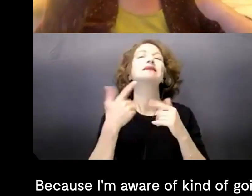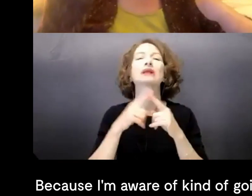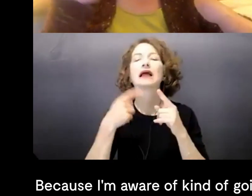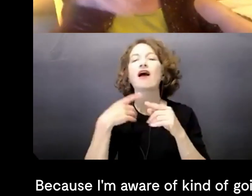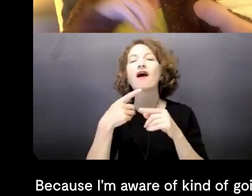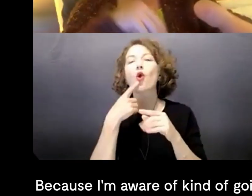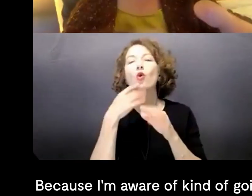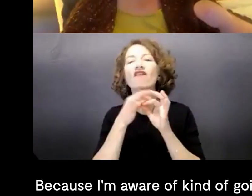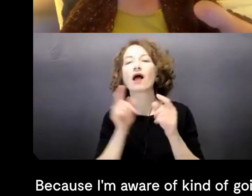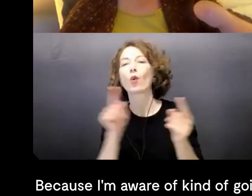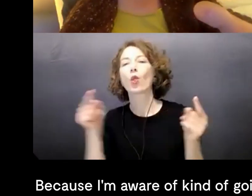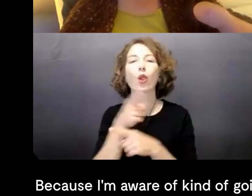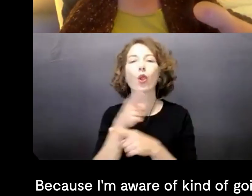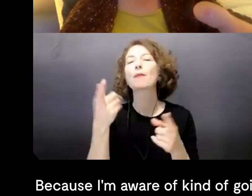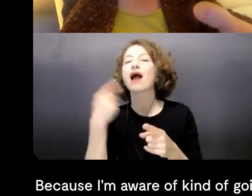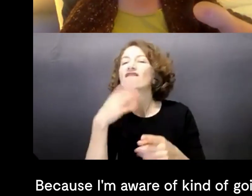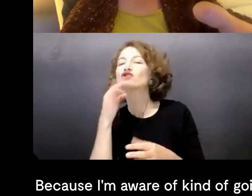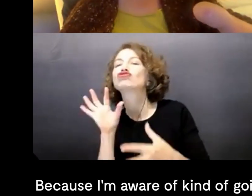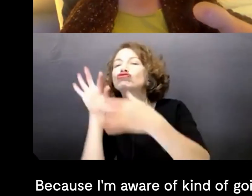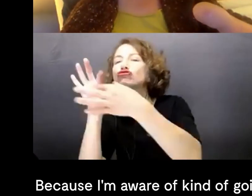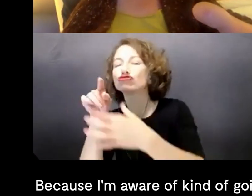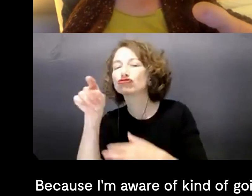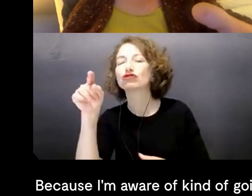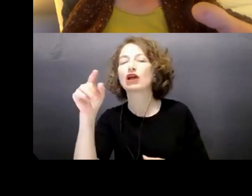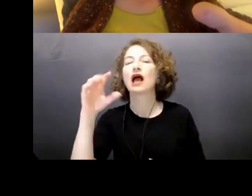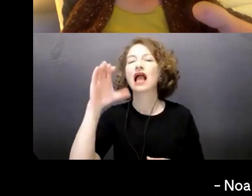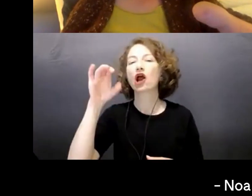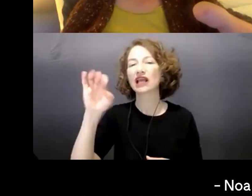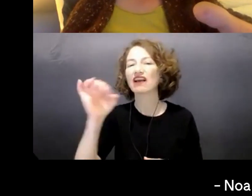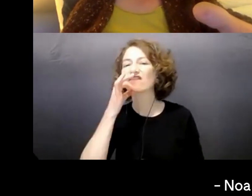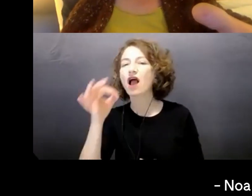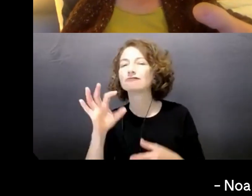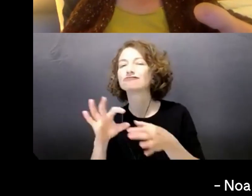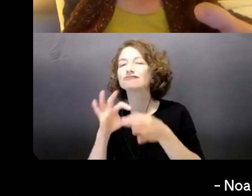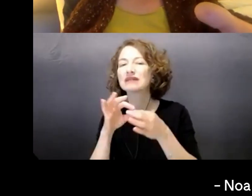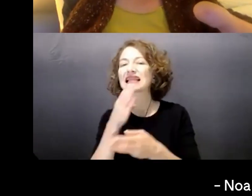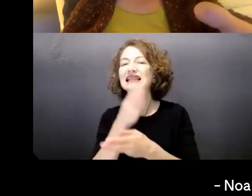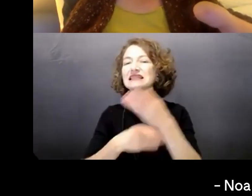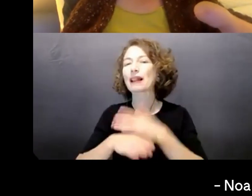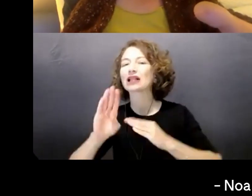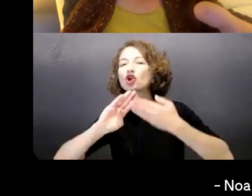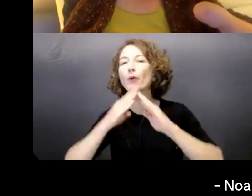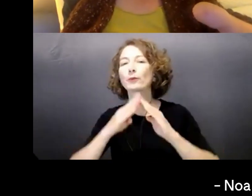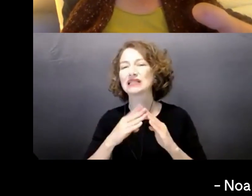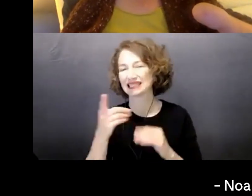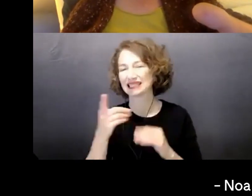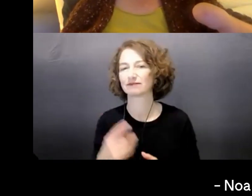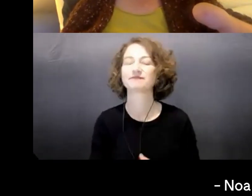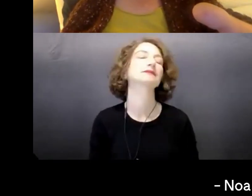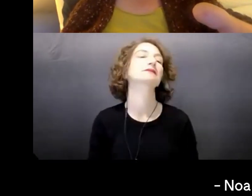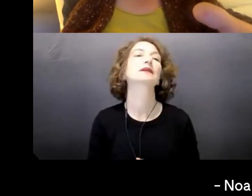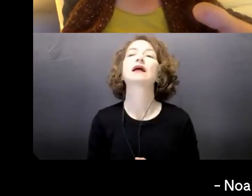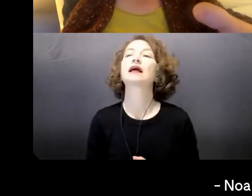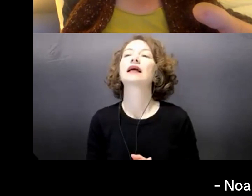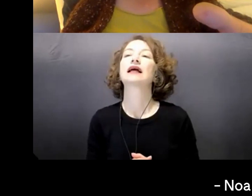losing Carrie's question around disability community. Yes, I think for me